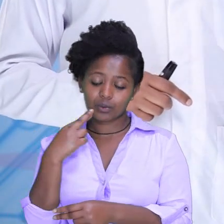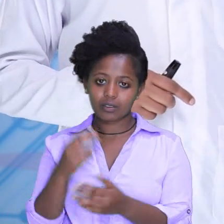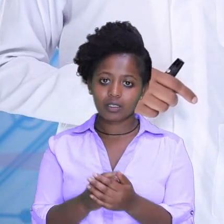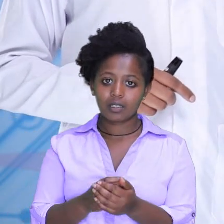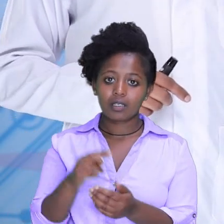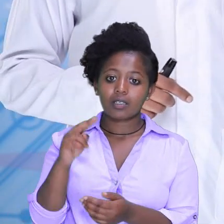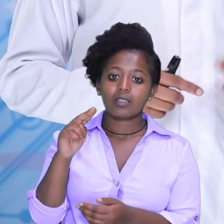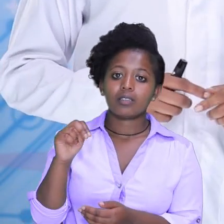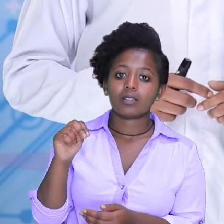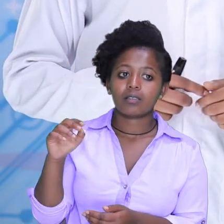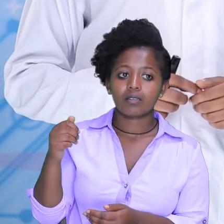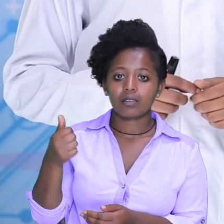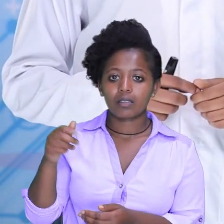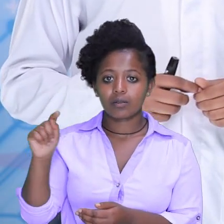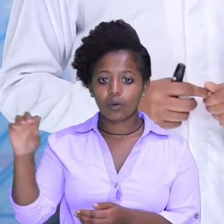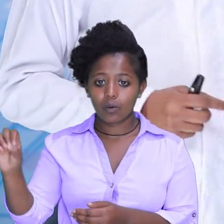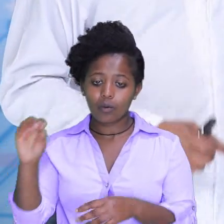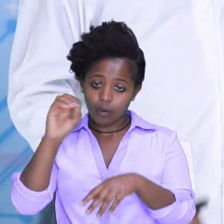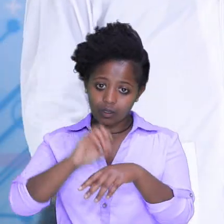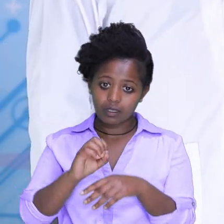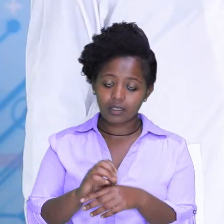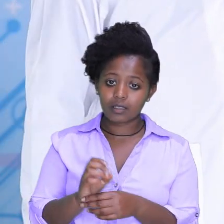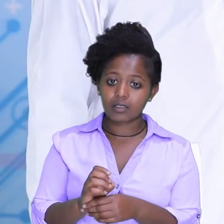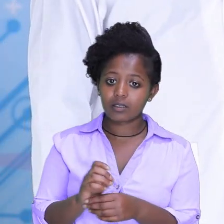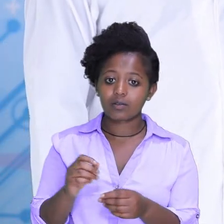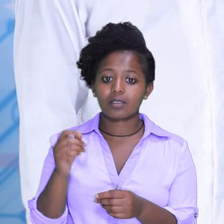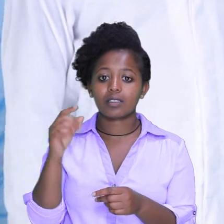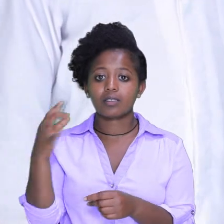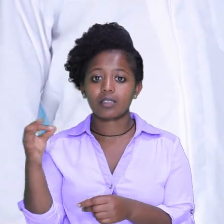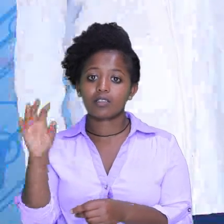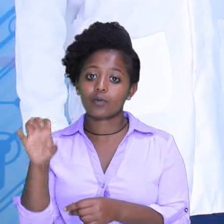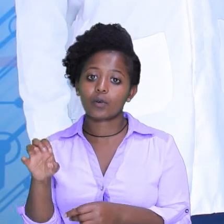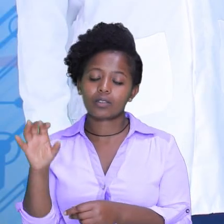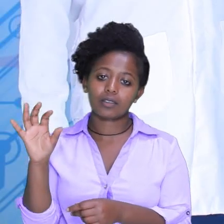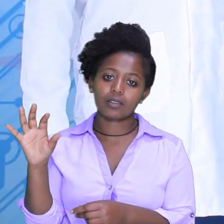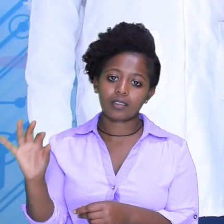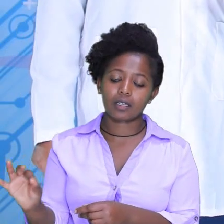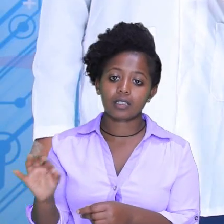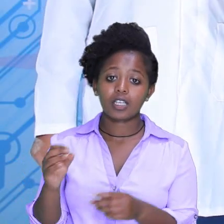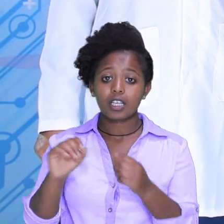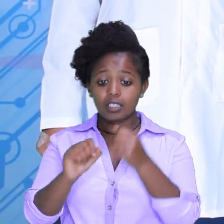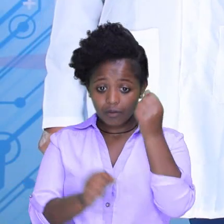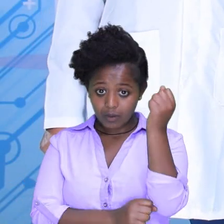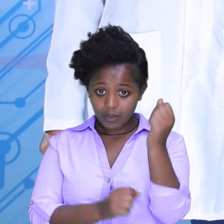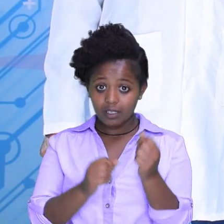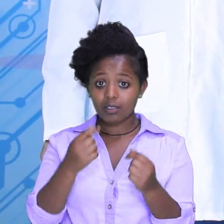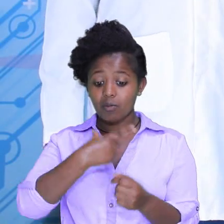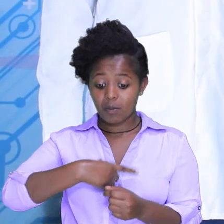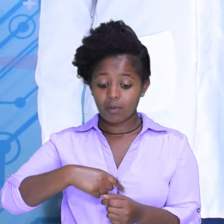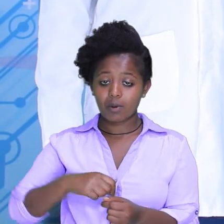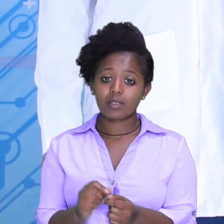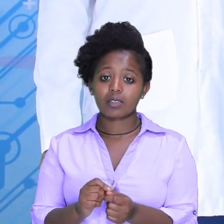NATO, or the North Atlantic Treaty Organization, was formed in 1949. The founding members were